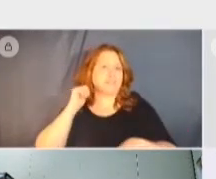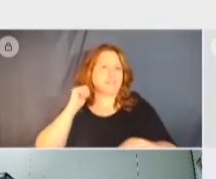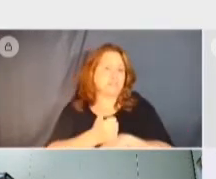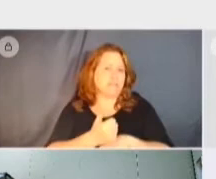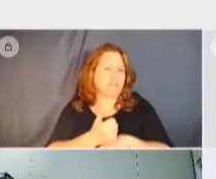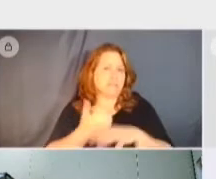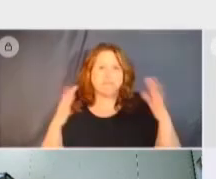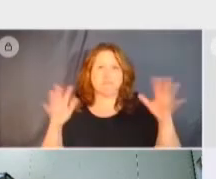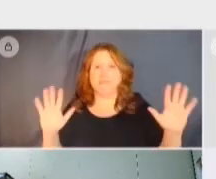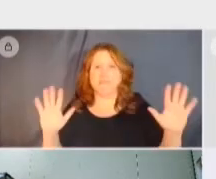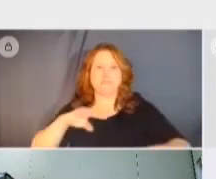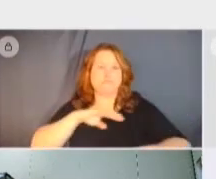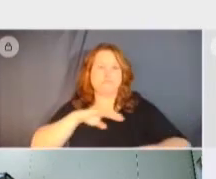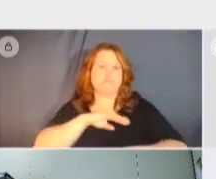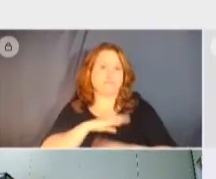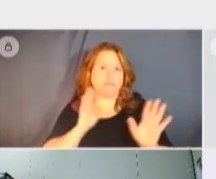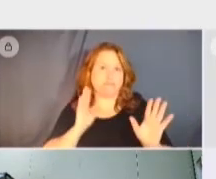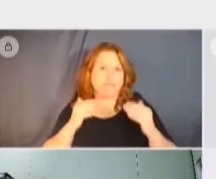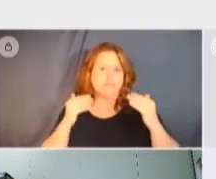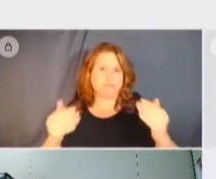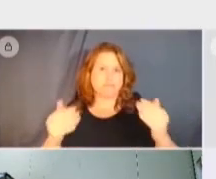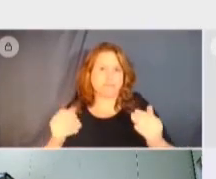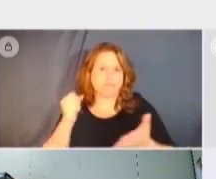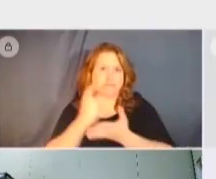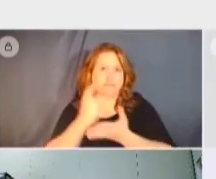Assembly Fiscal Committee. So we will,